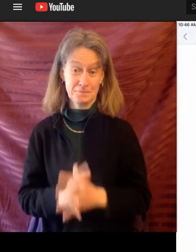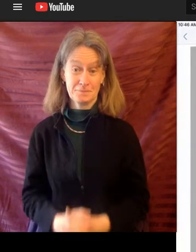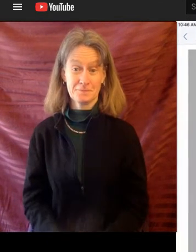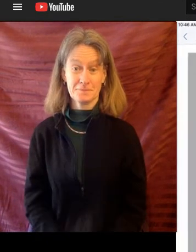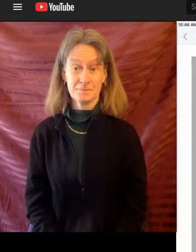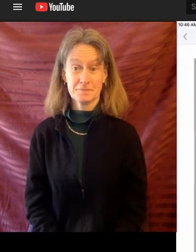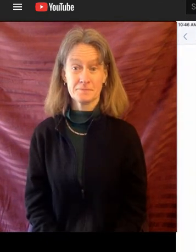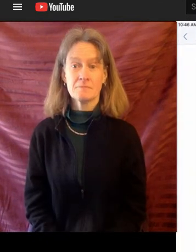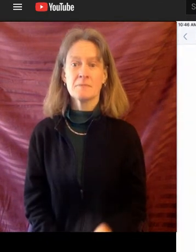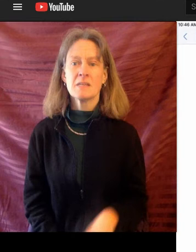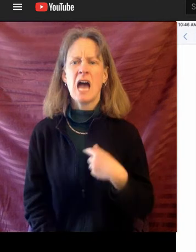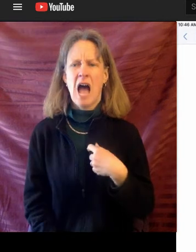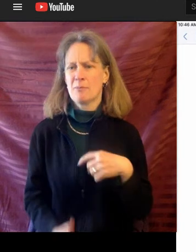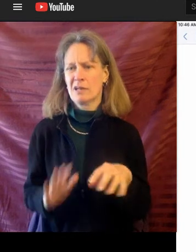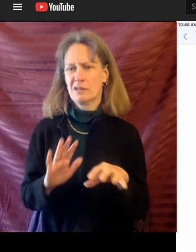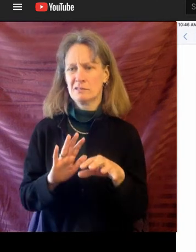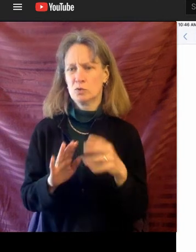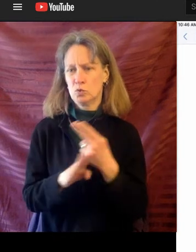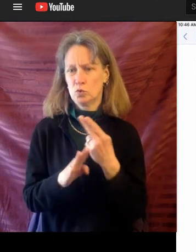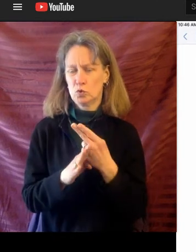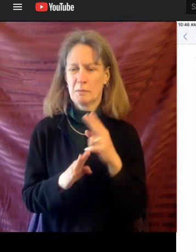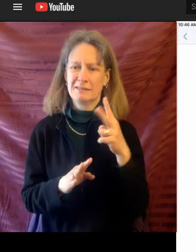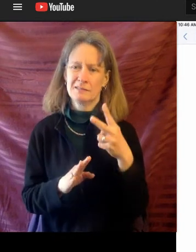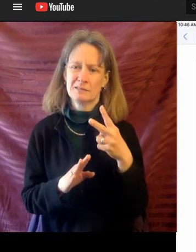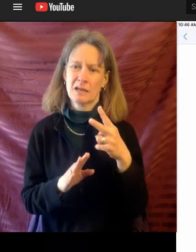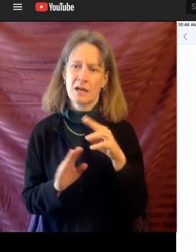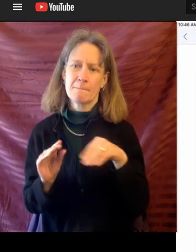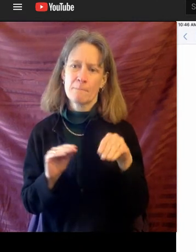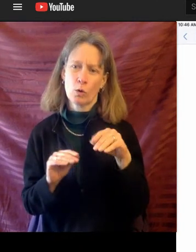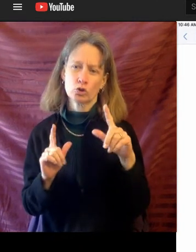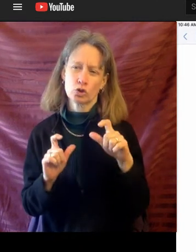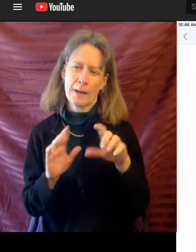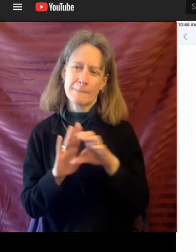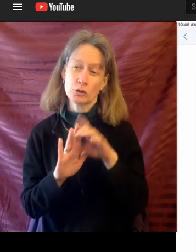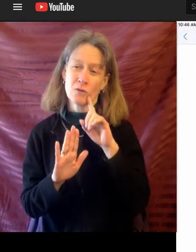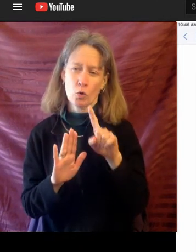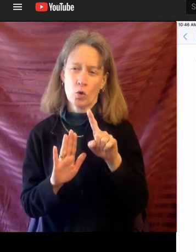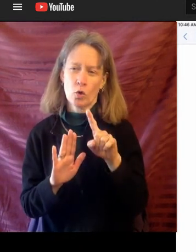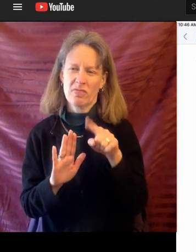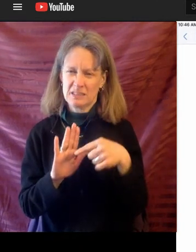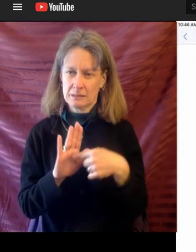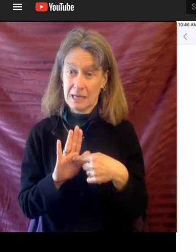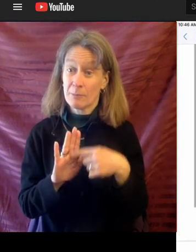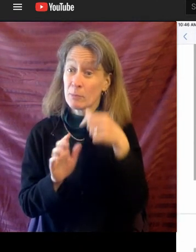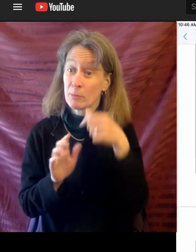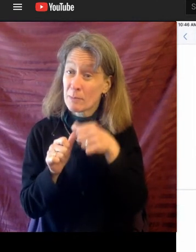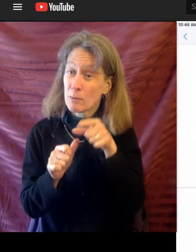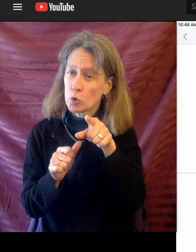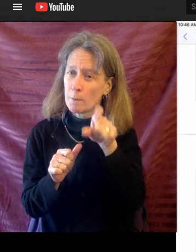I'm going to use my second motion shot picture. Remember, you need to do both.